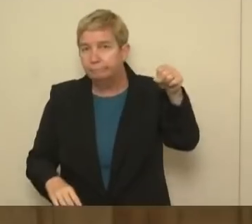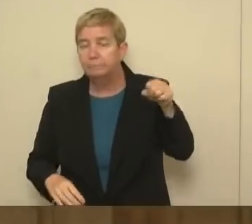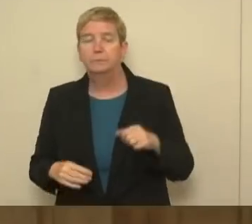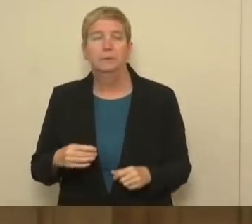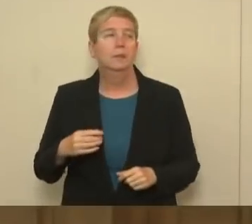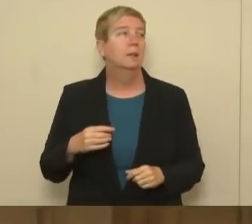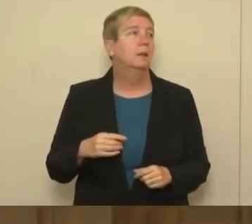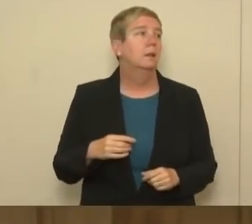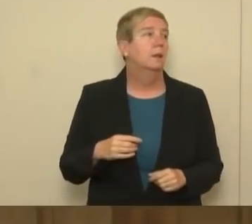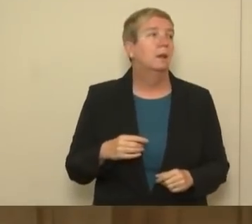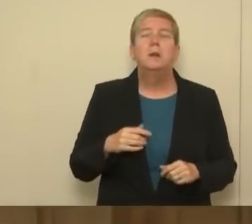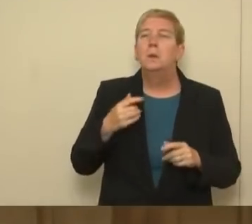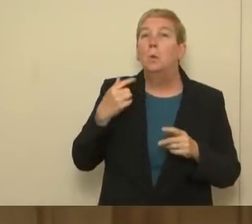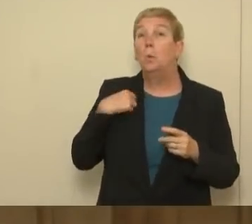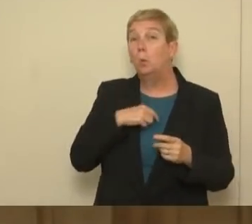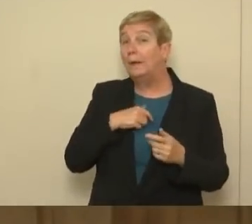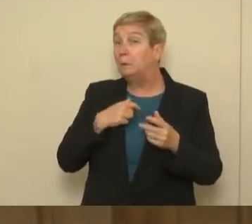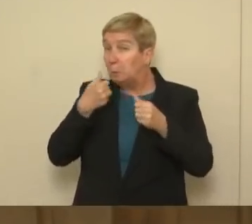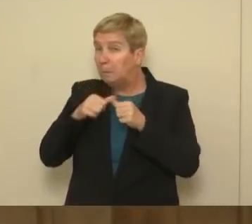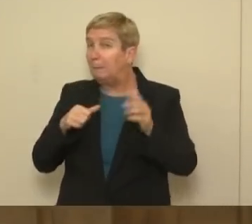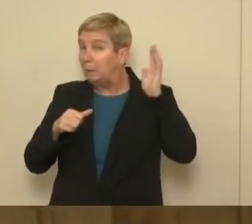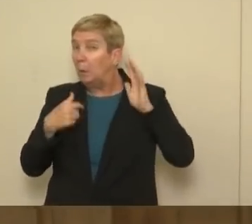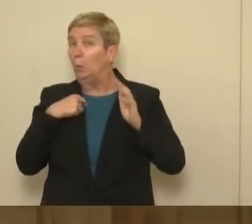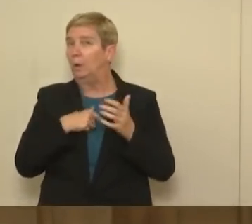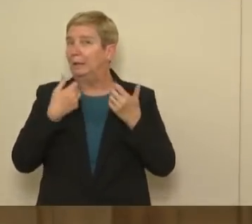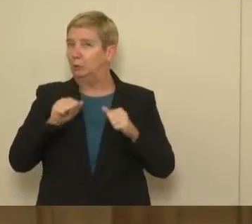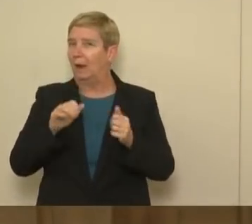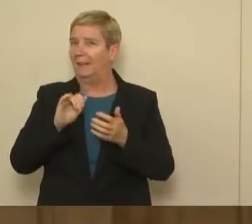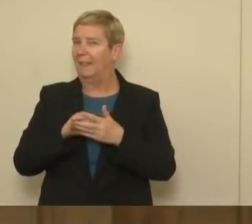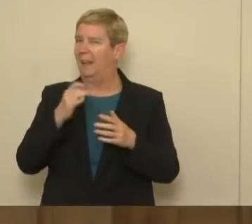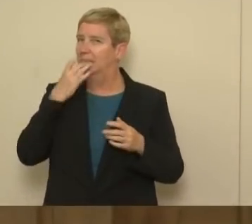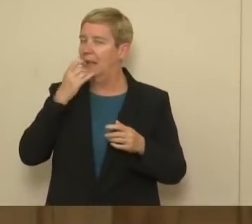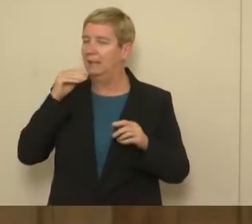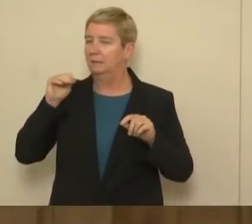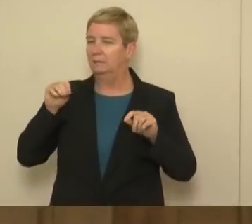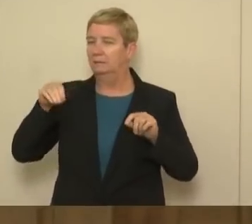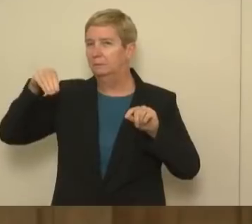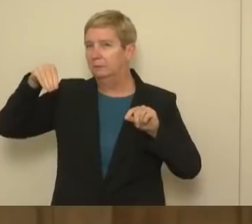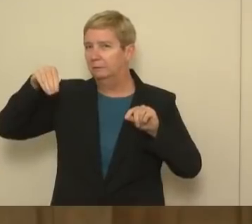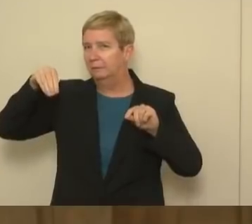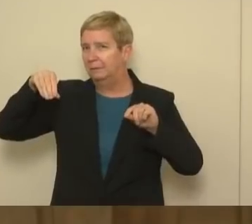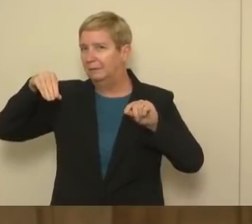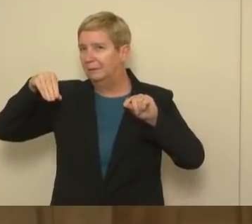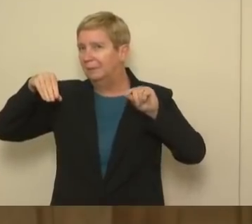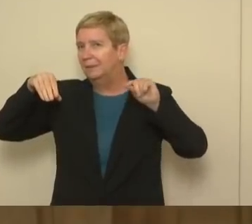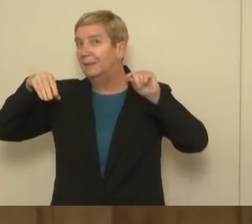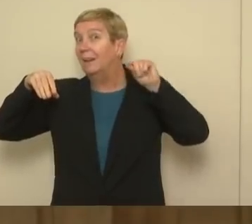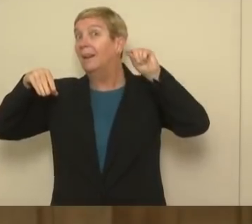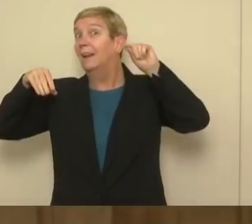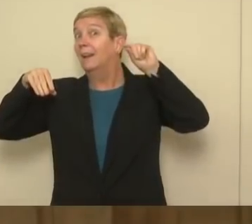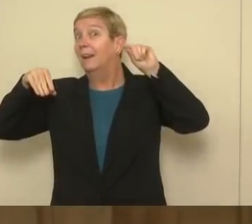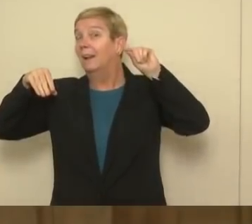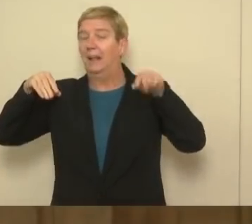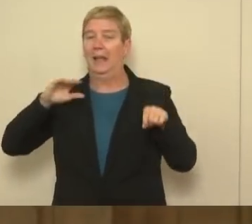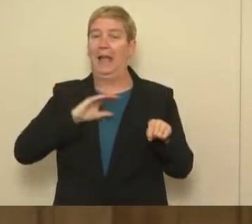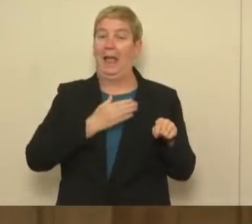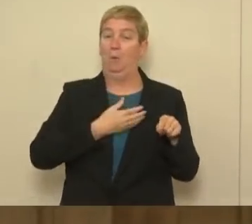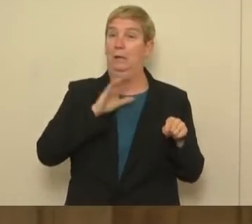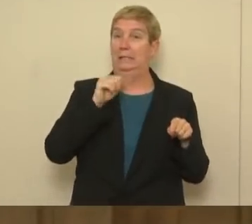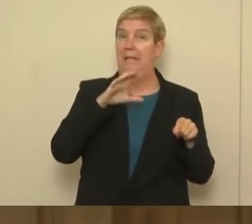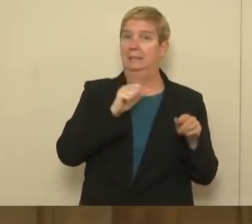the dimmer switch, slight increase in reopening in June, we tripled the number of